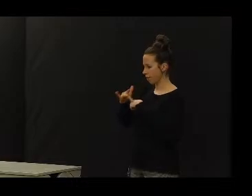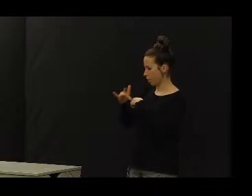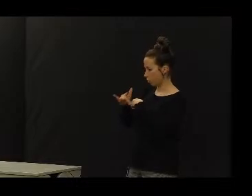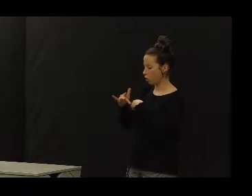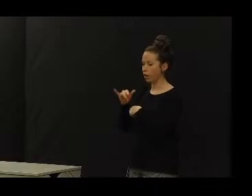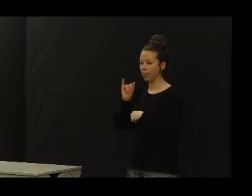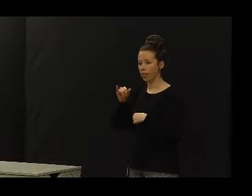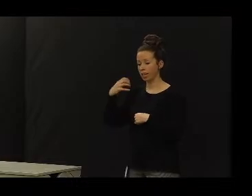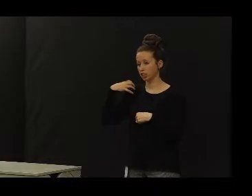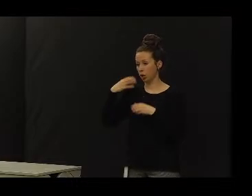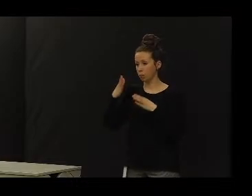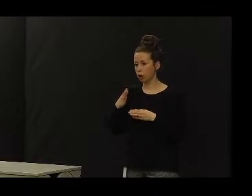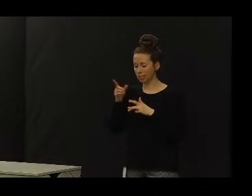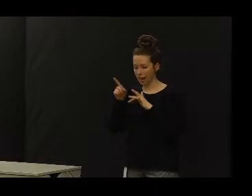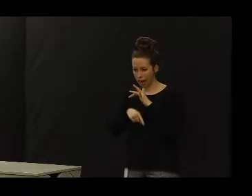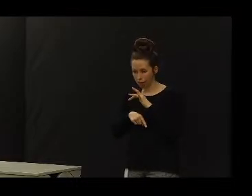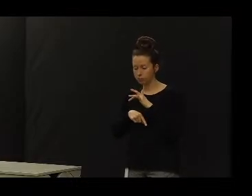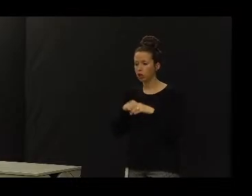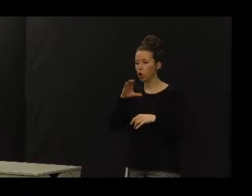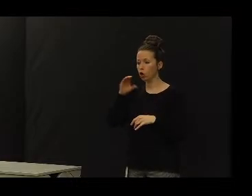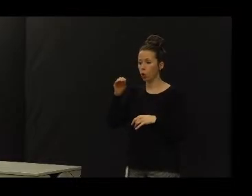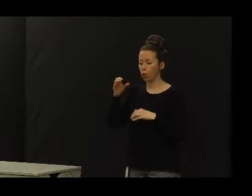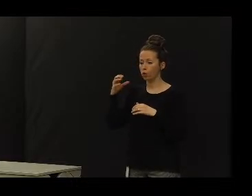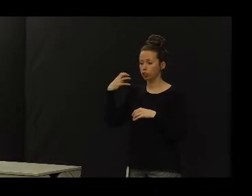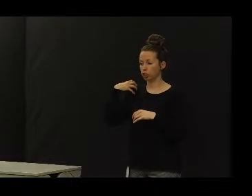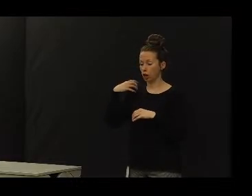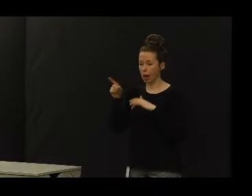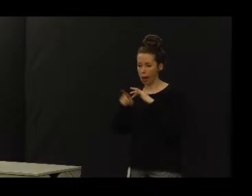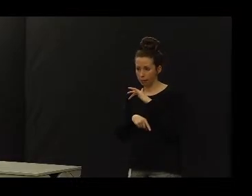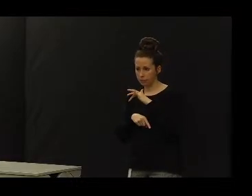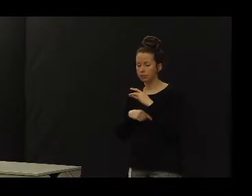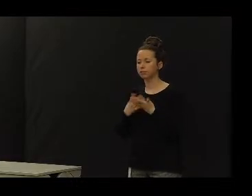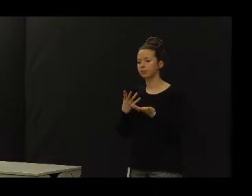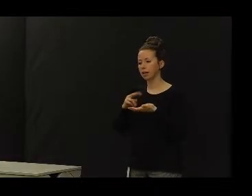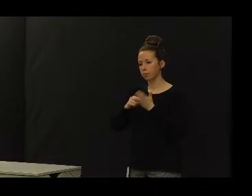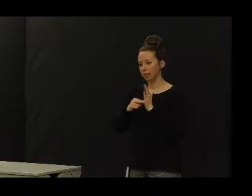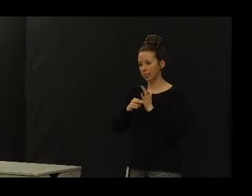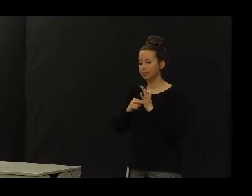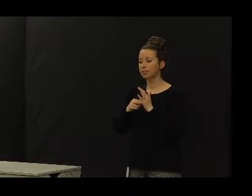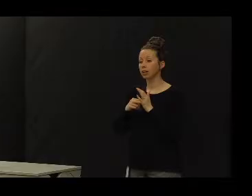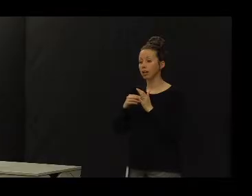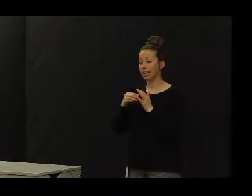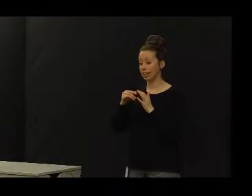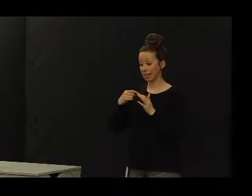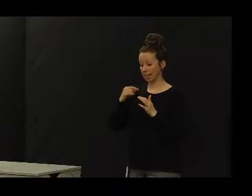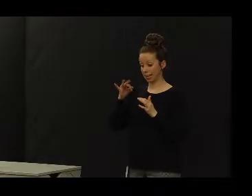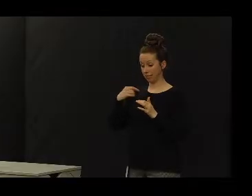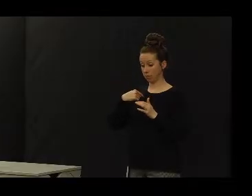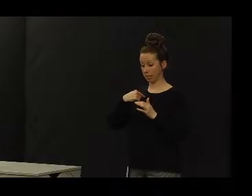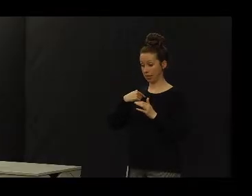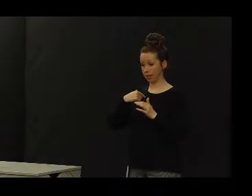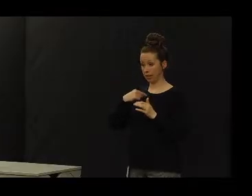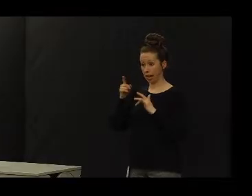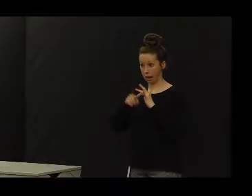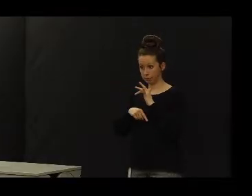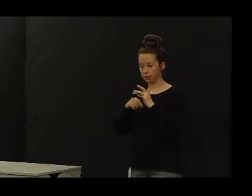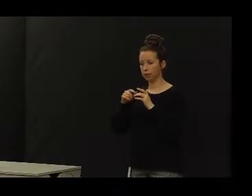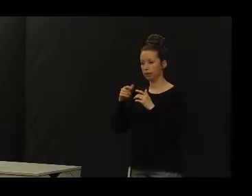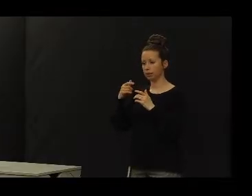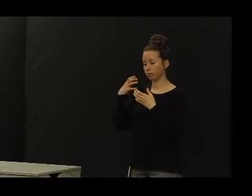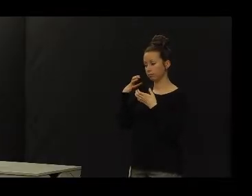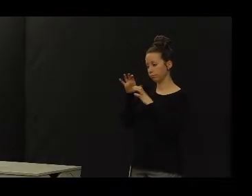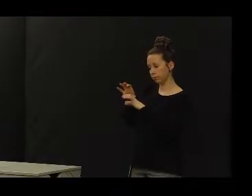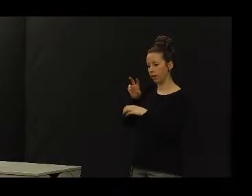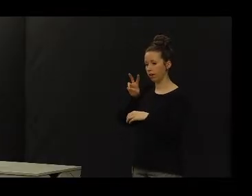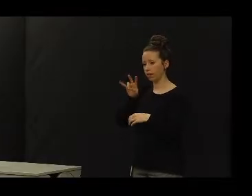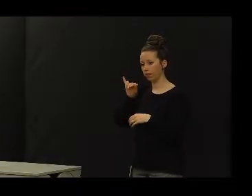was absent as well. Where in my absence, it would fall to our vice chair. I apologize. And our vice chair was unavailable for